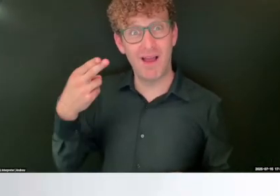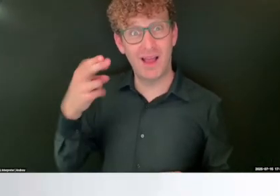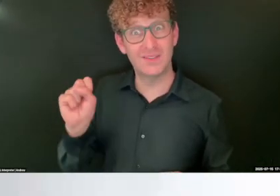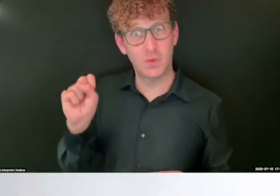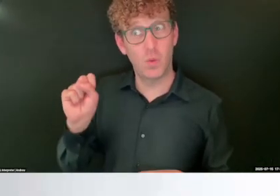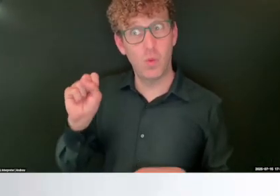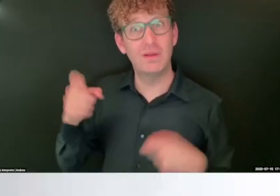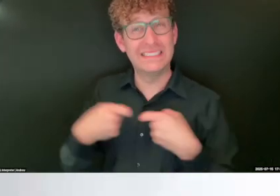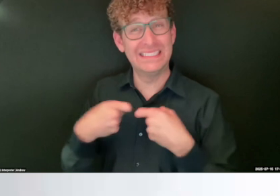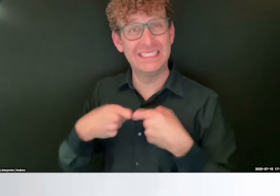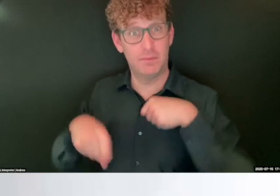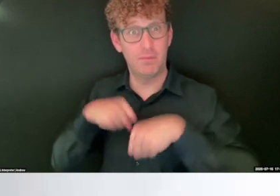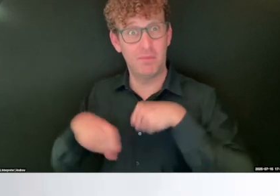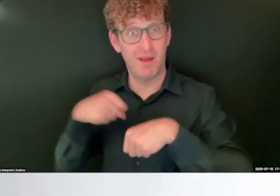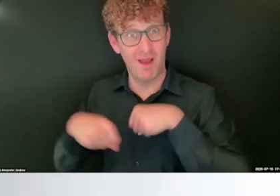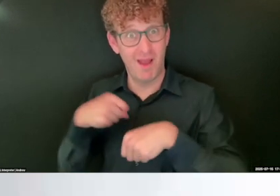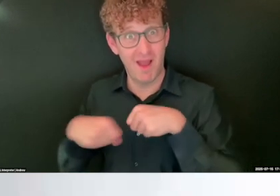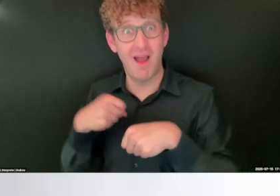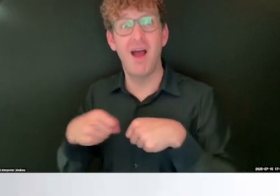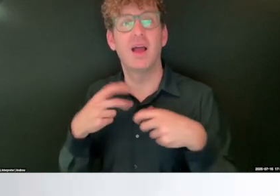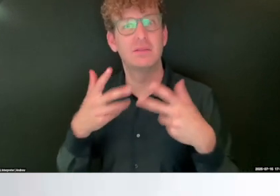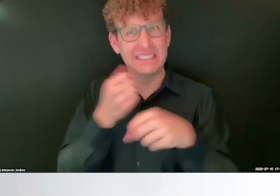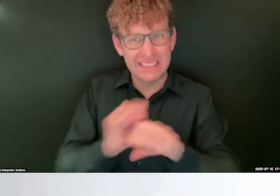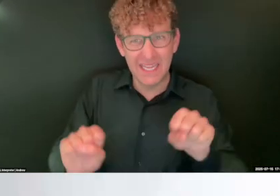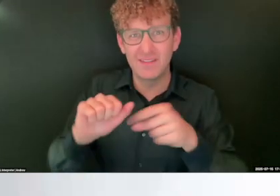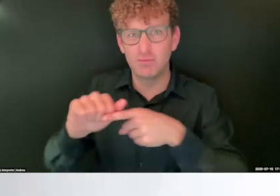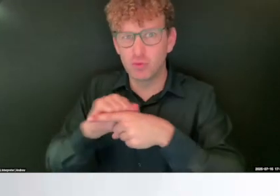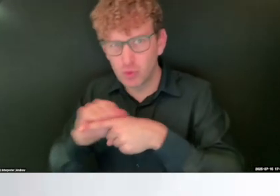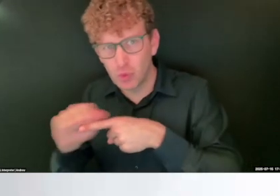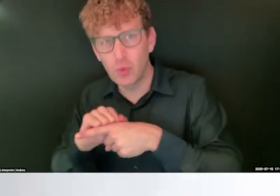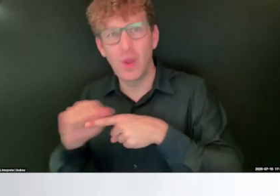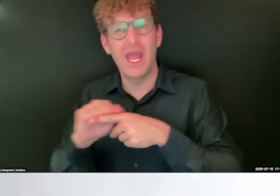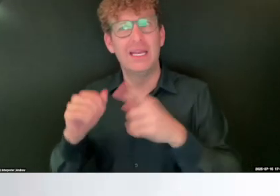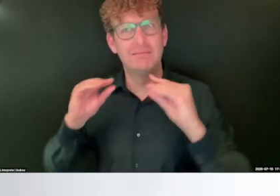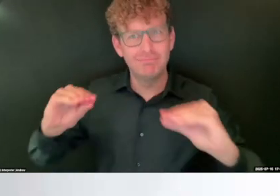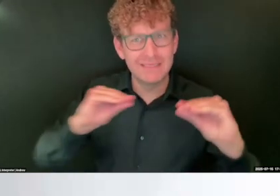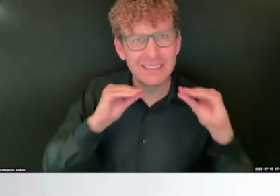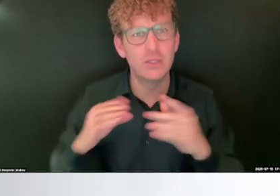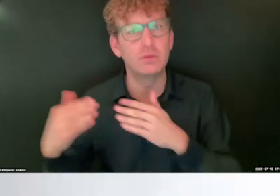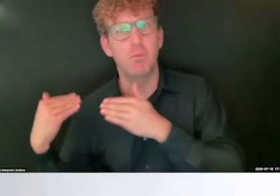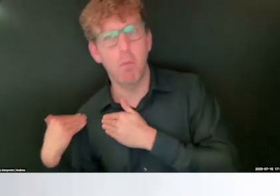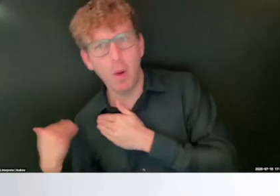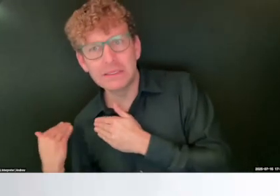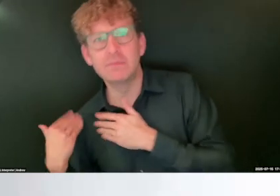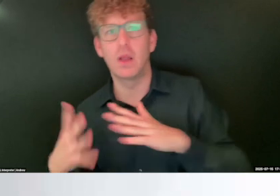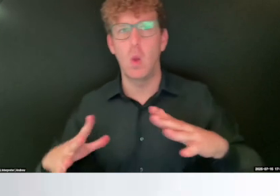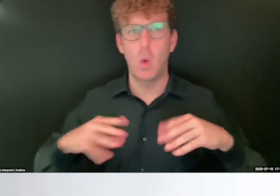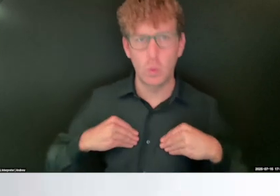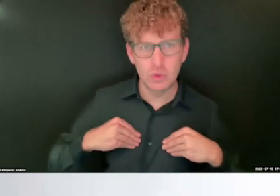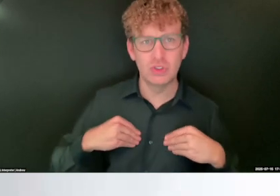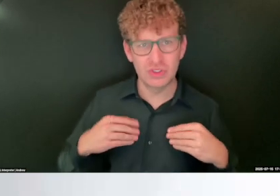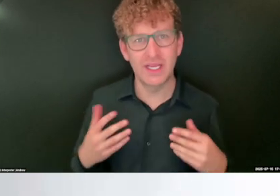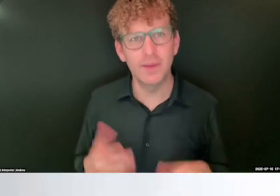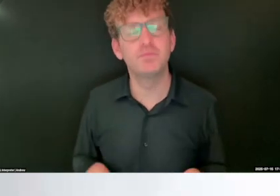Monte Union High School District has an 80-foot wall mural showcasing the Future is Emission-Free campaign created